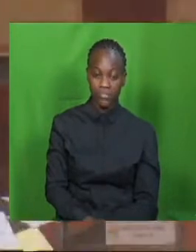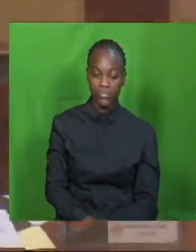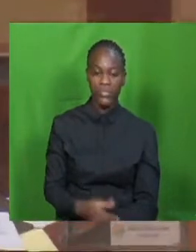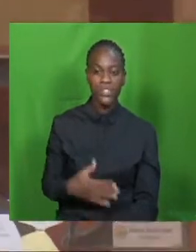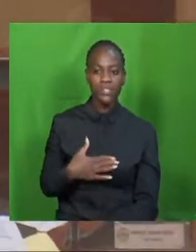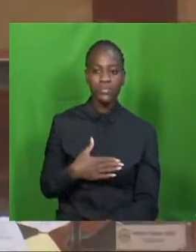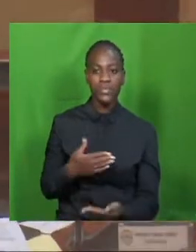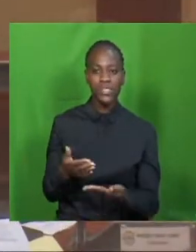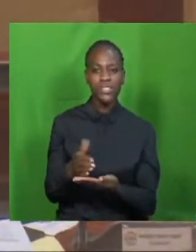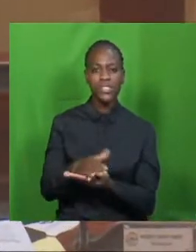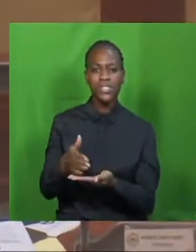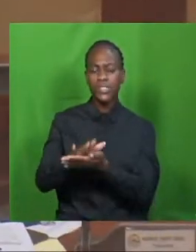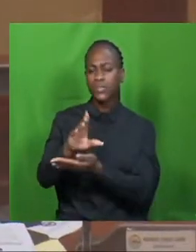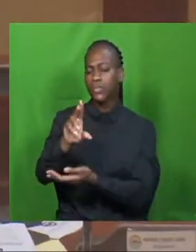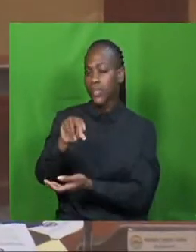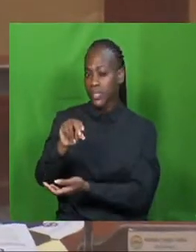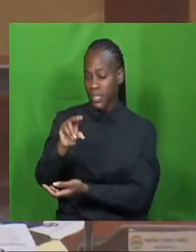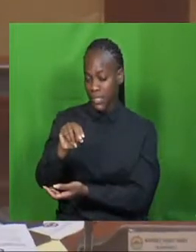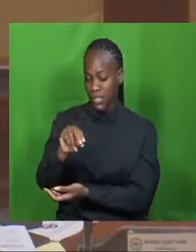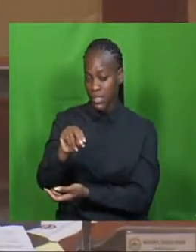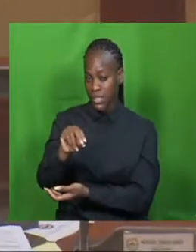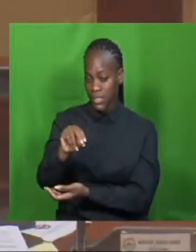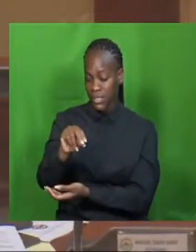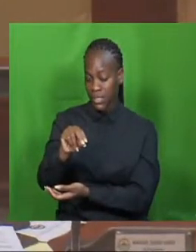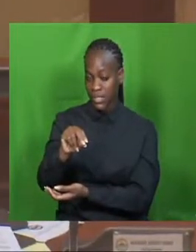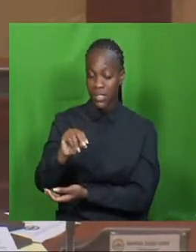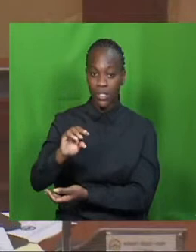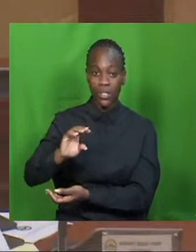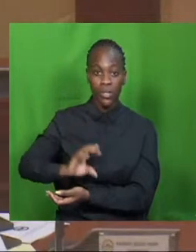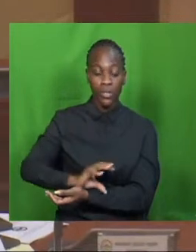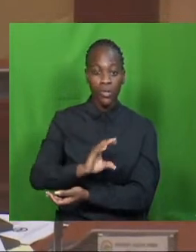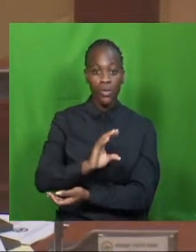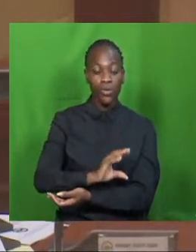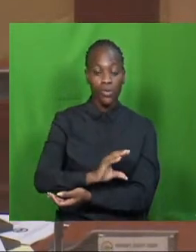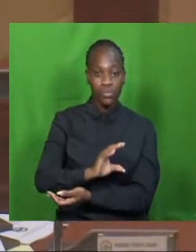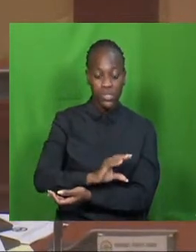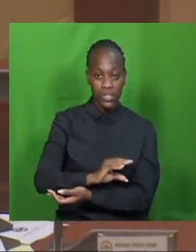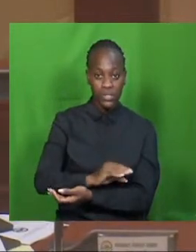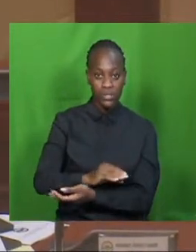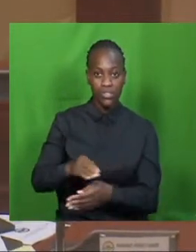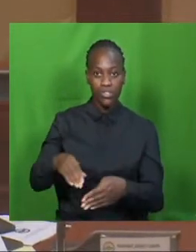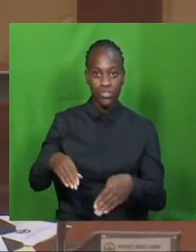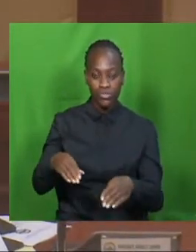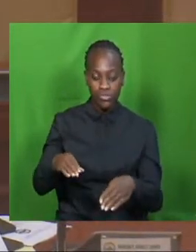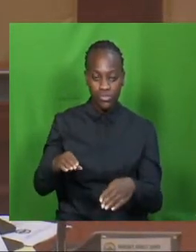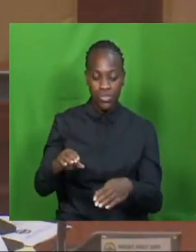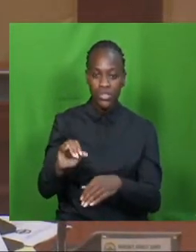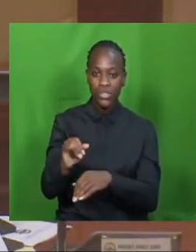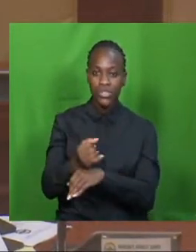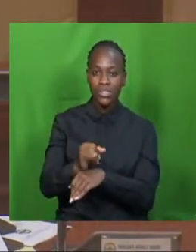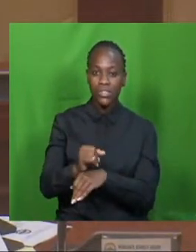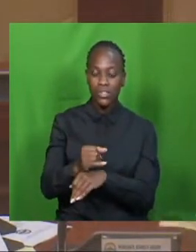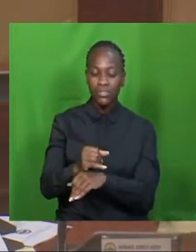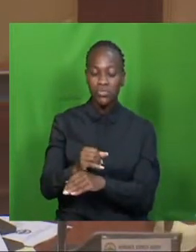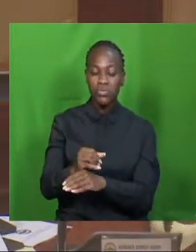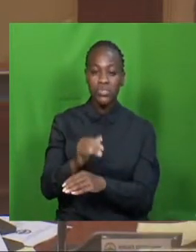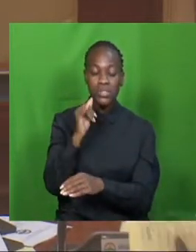stop, and we delete the rest. I'm grateful, Mr. Speaker. Yes, Honourable Member, you are right. Table of Office, kindly take